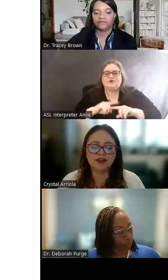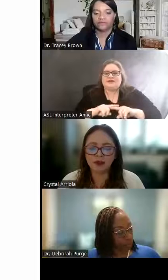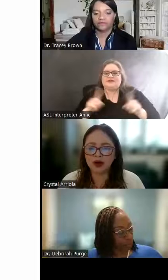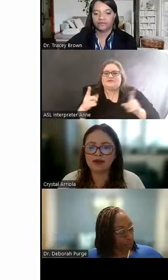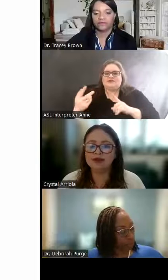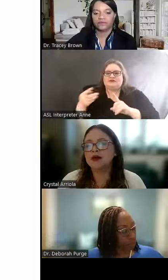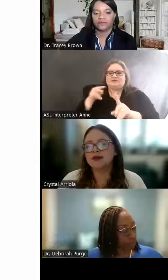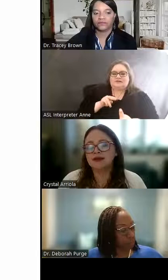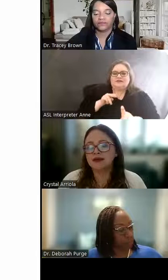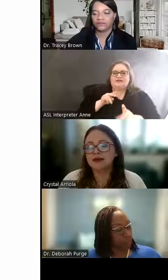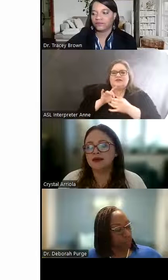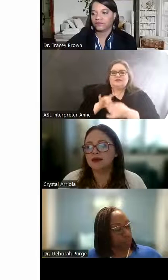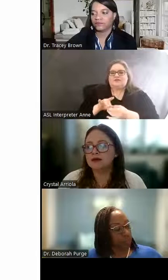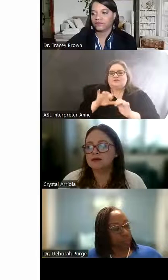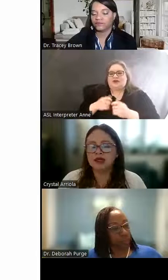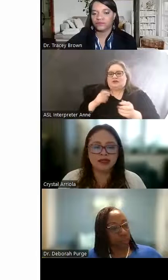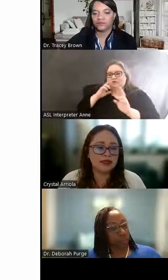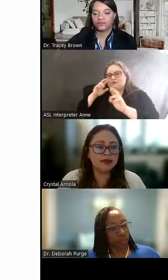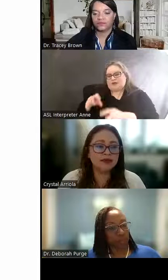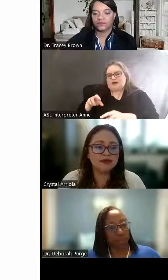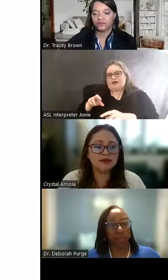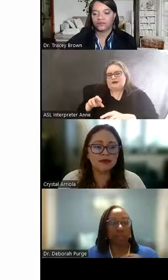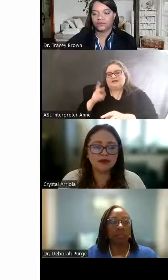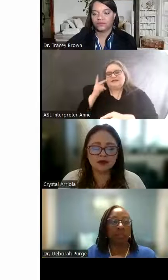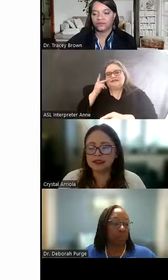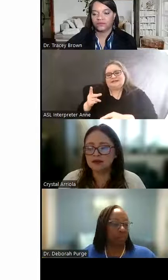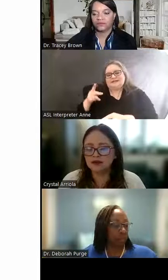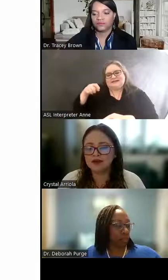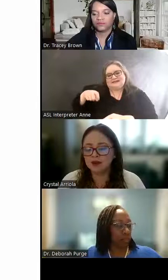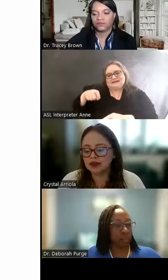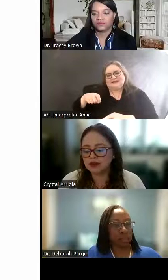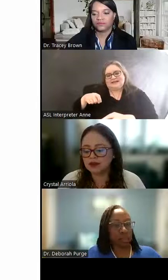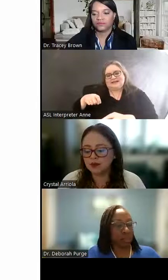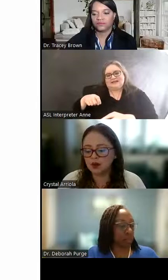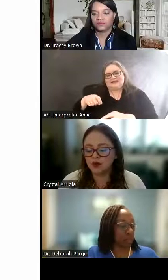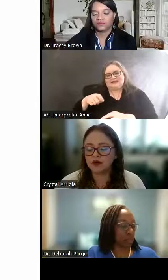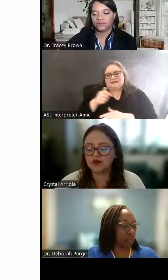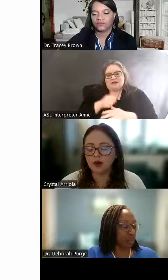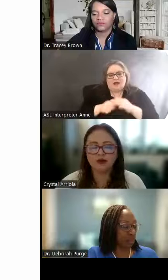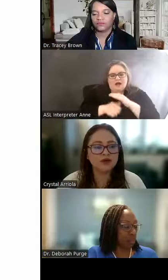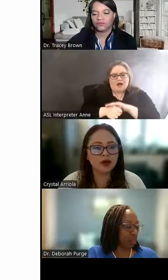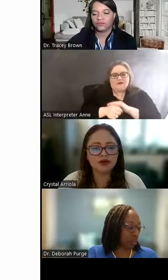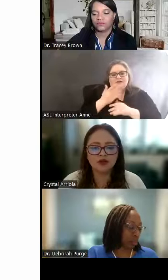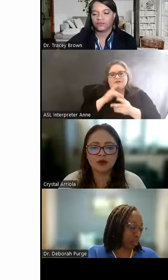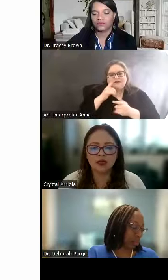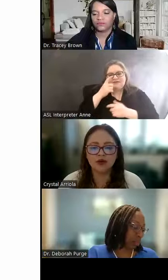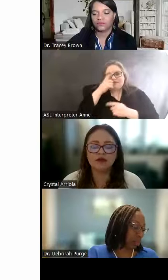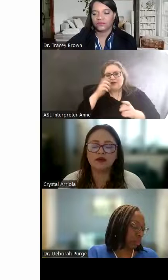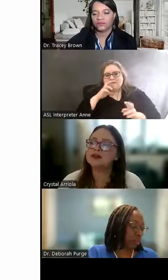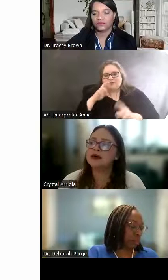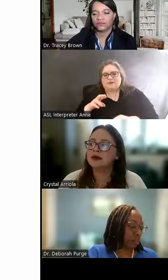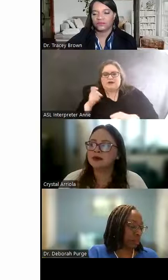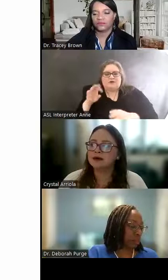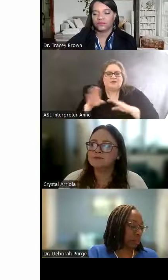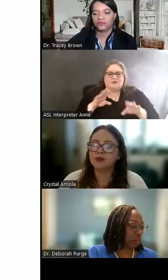of response, seeing the needs underneath some of these overt trauma responses or